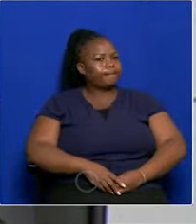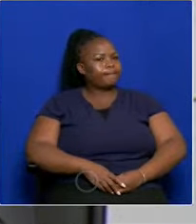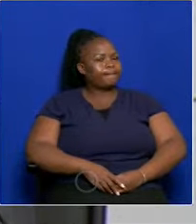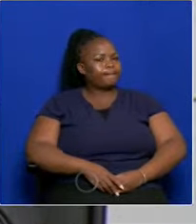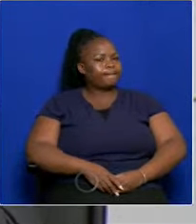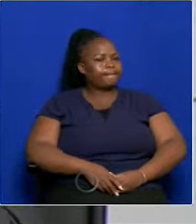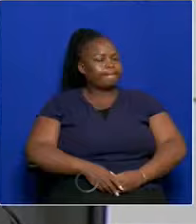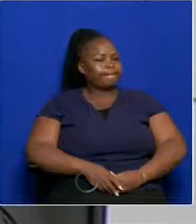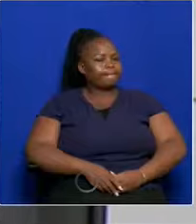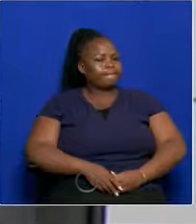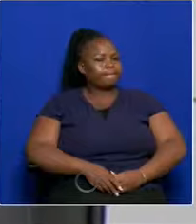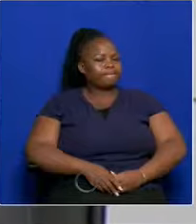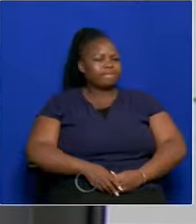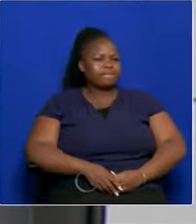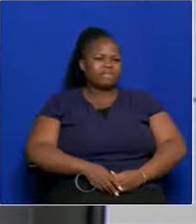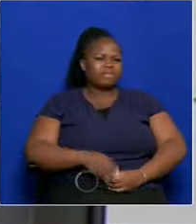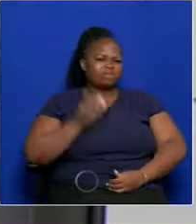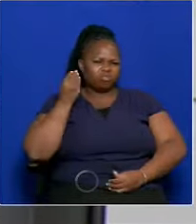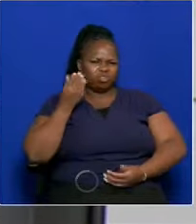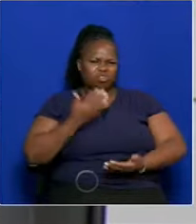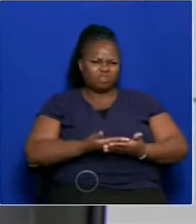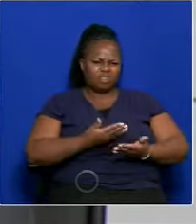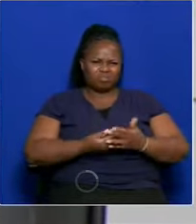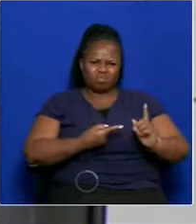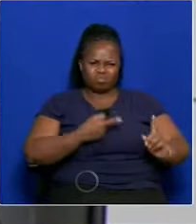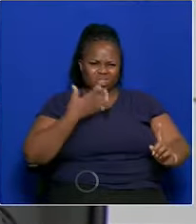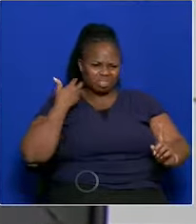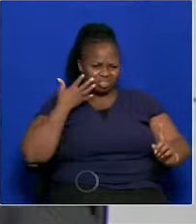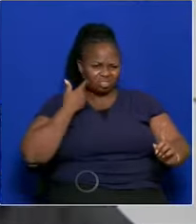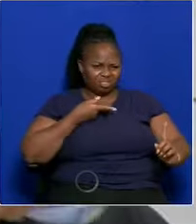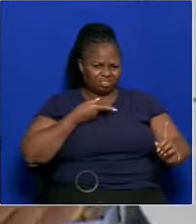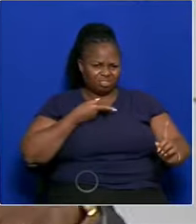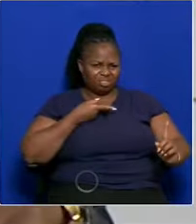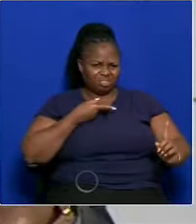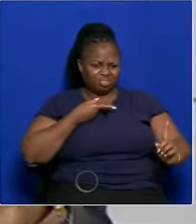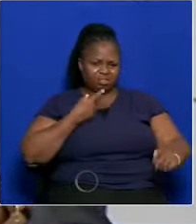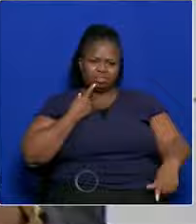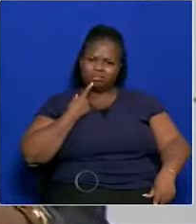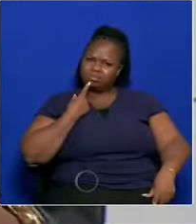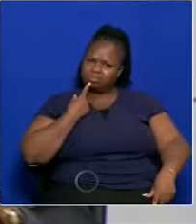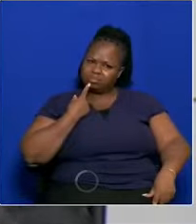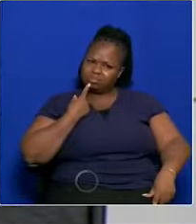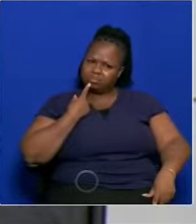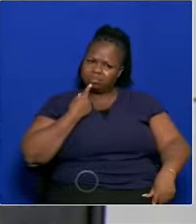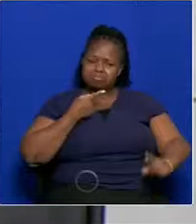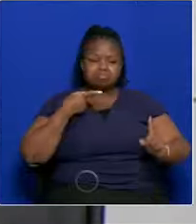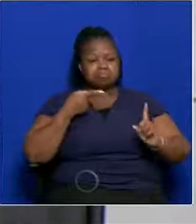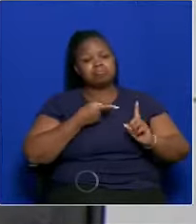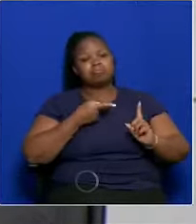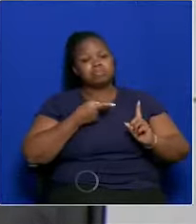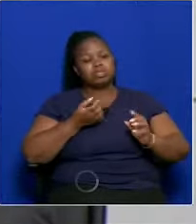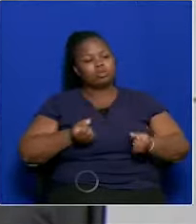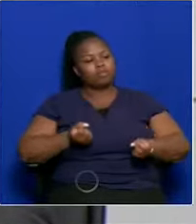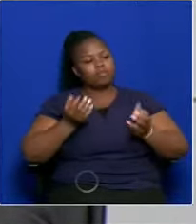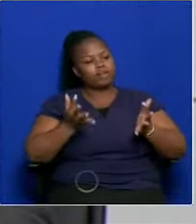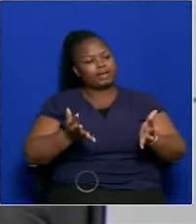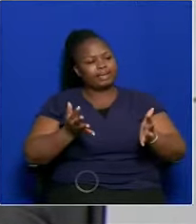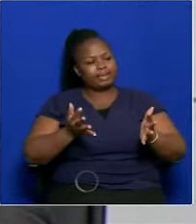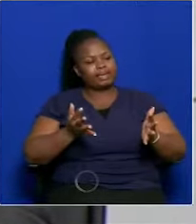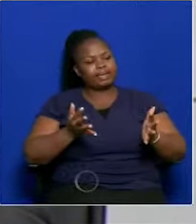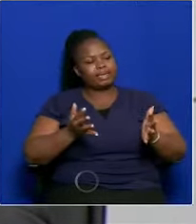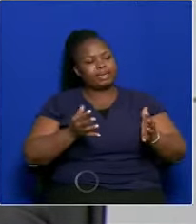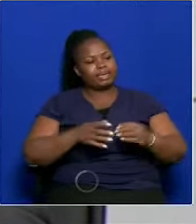Information available on Mr. Matlala Yes. was that he was providing